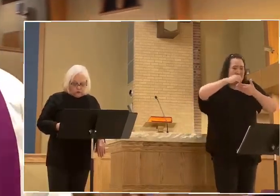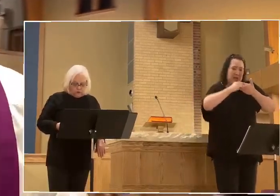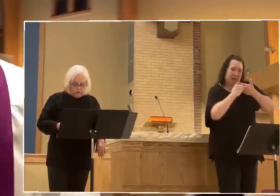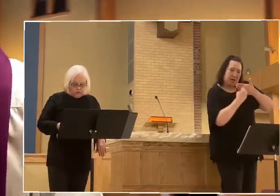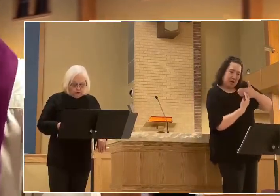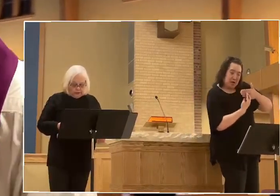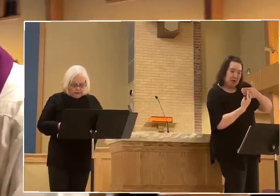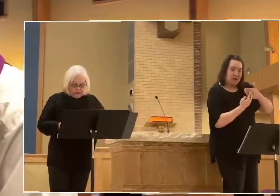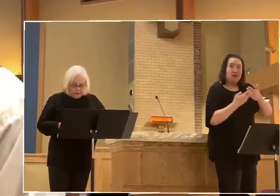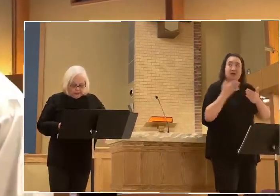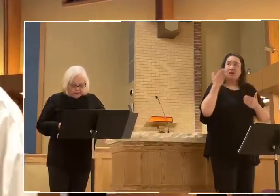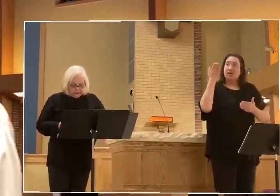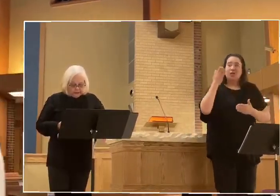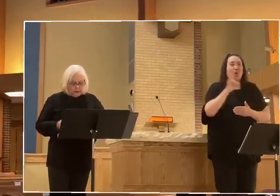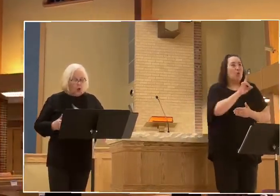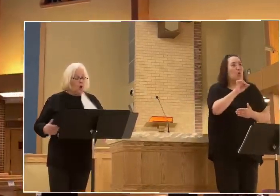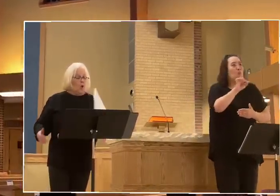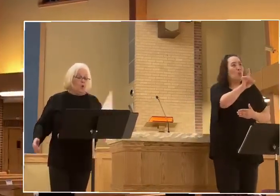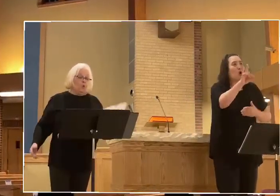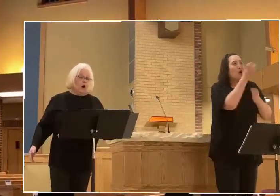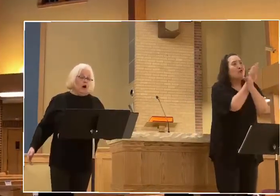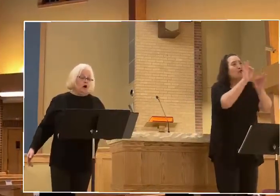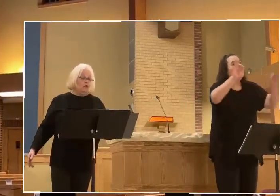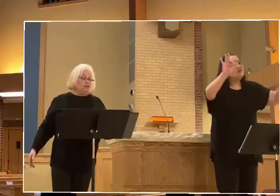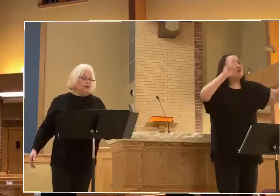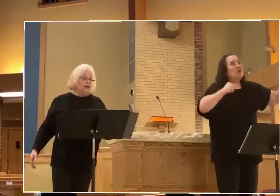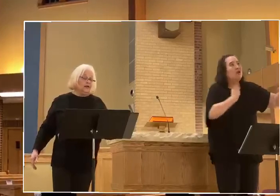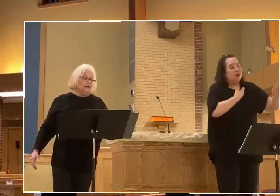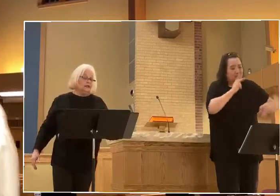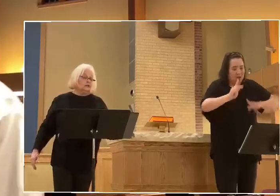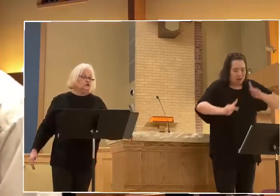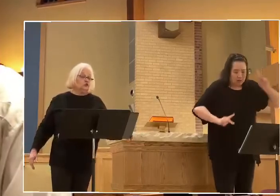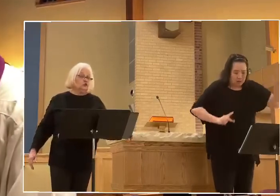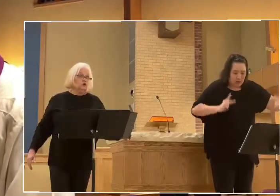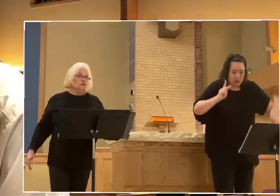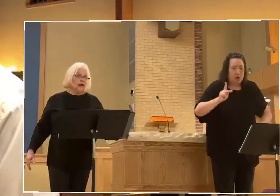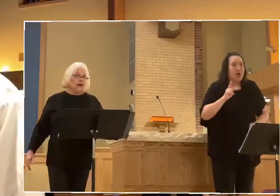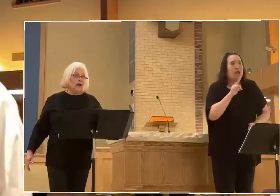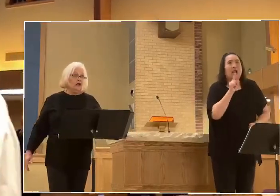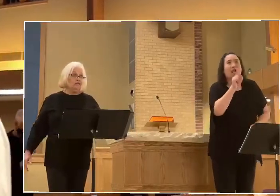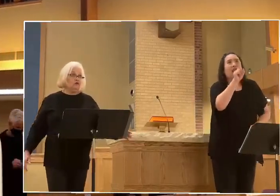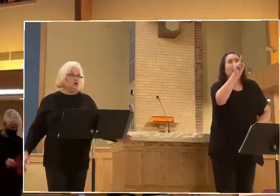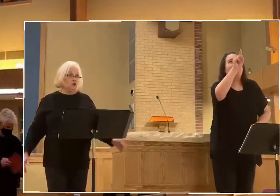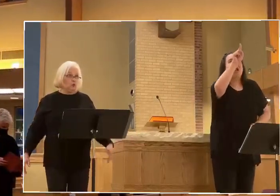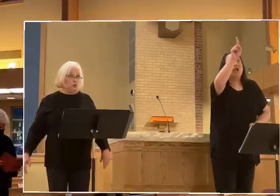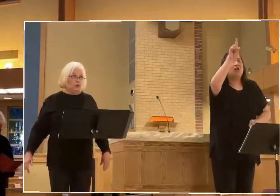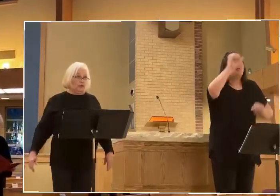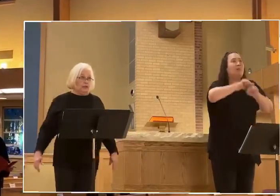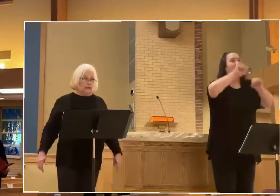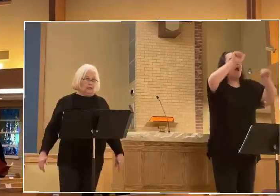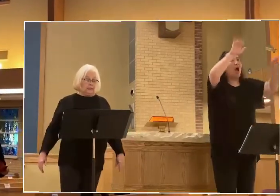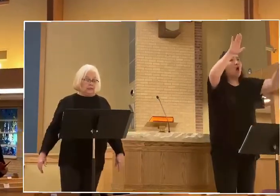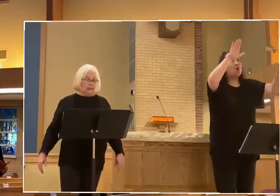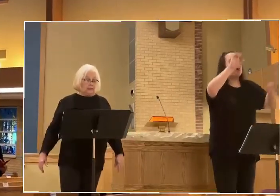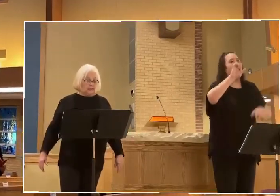to free us. Walk the hill of Calvary.